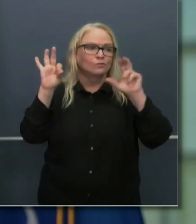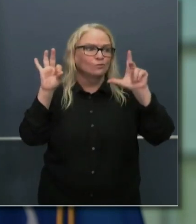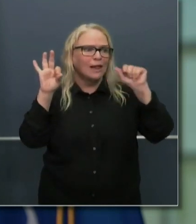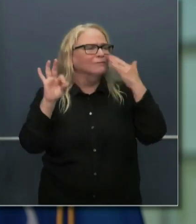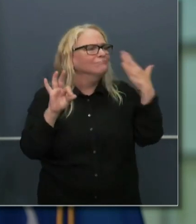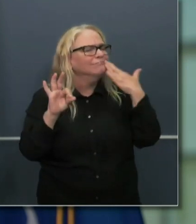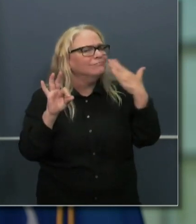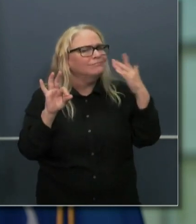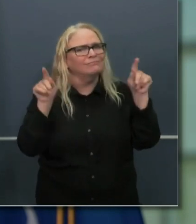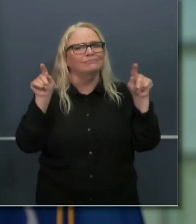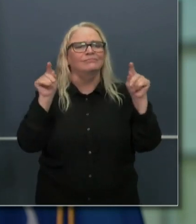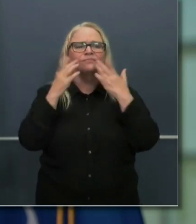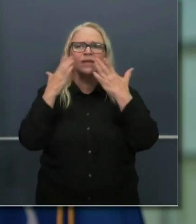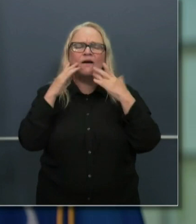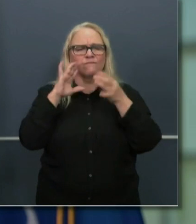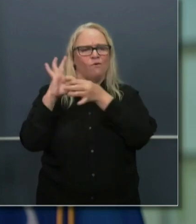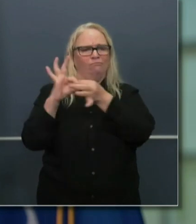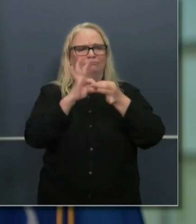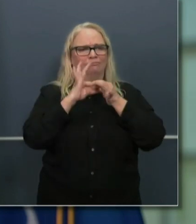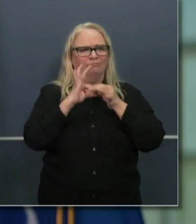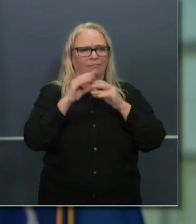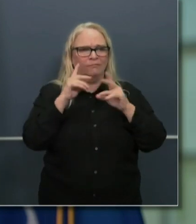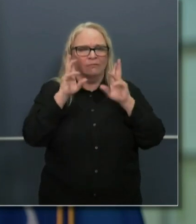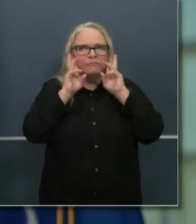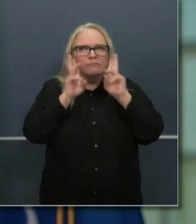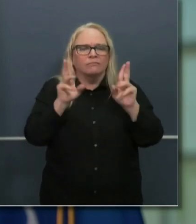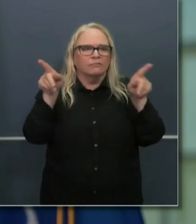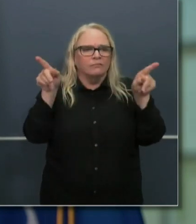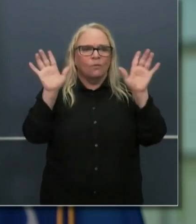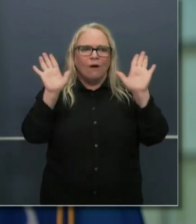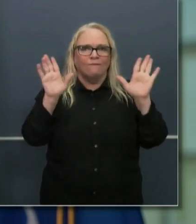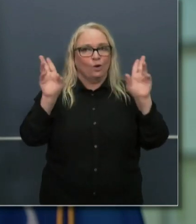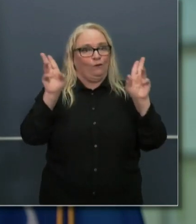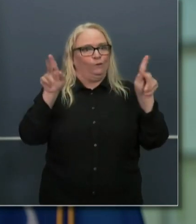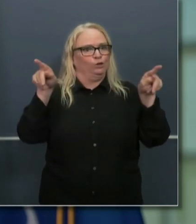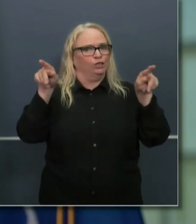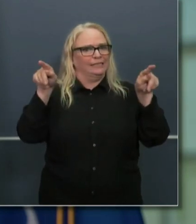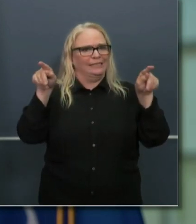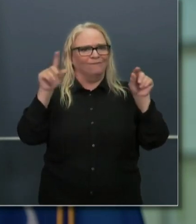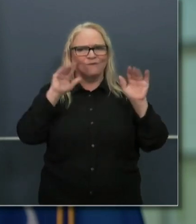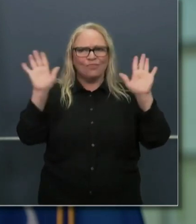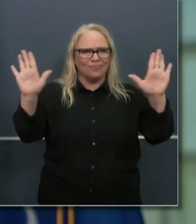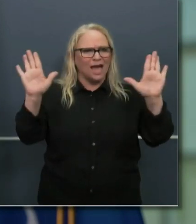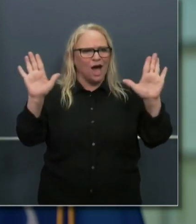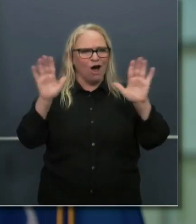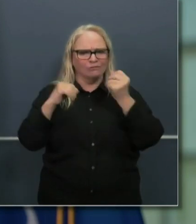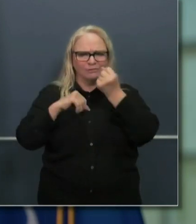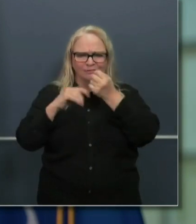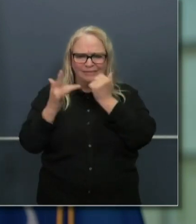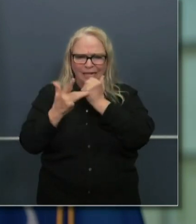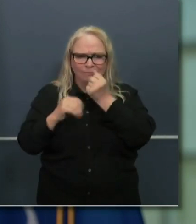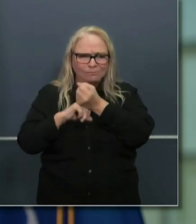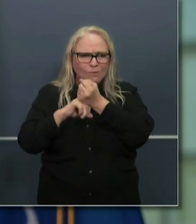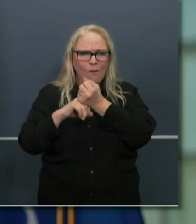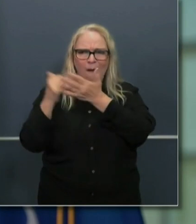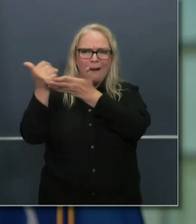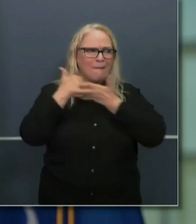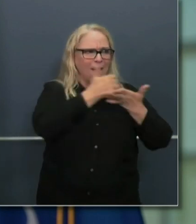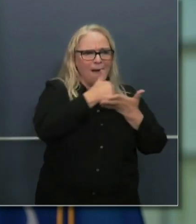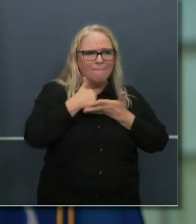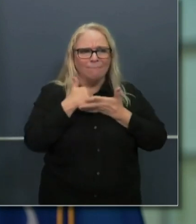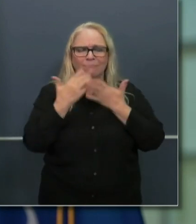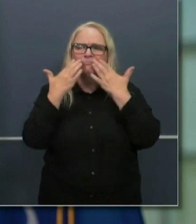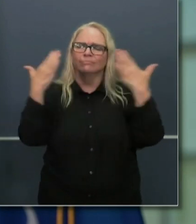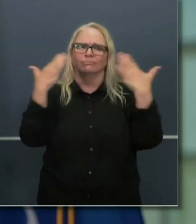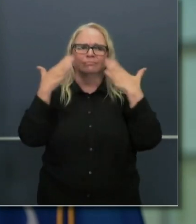universities in the world, part of the UC system, for their technical support and assistance and guiding this